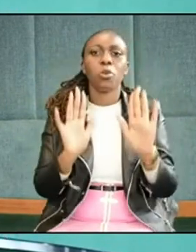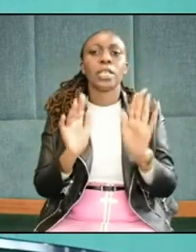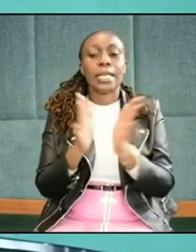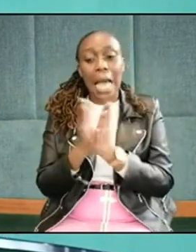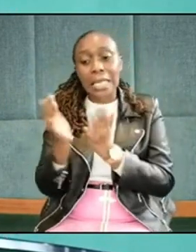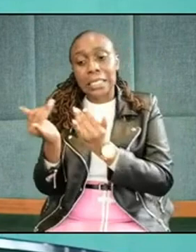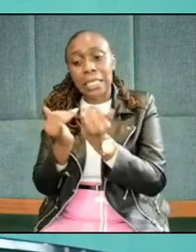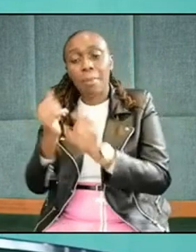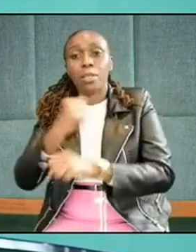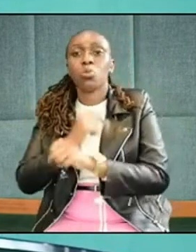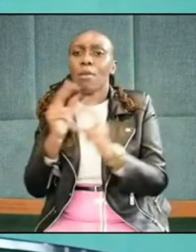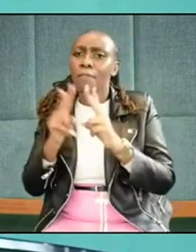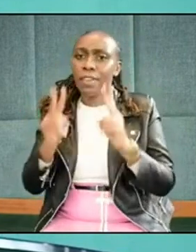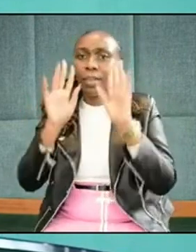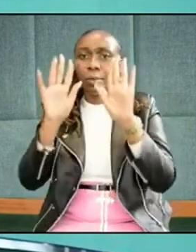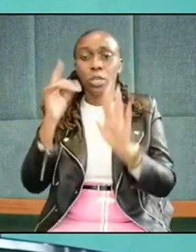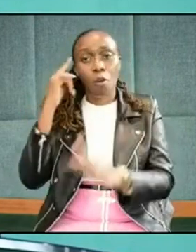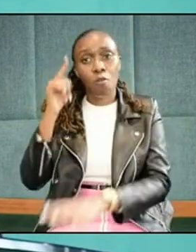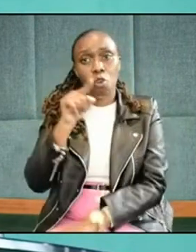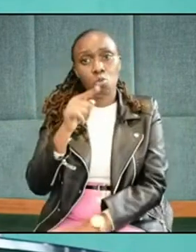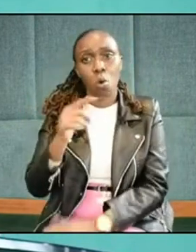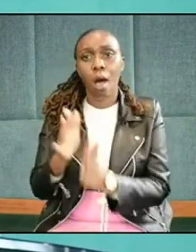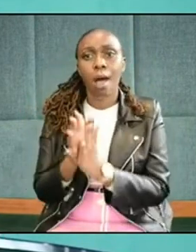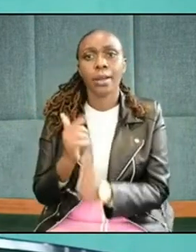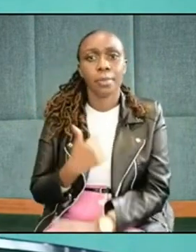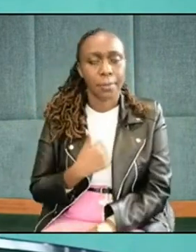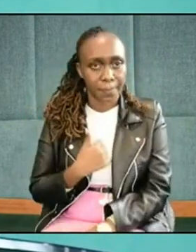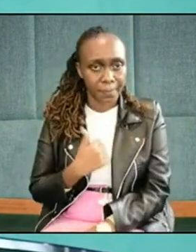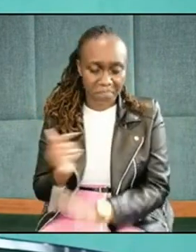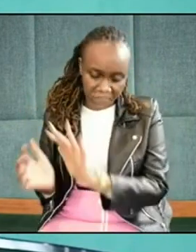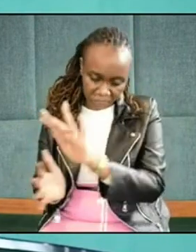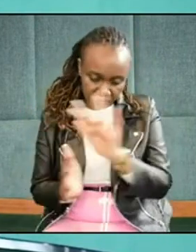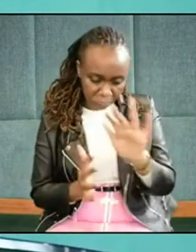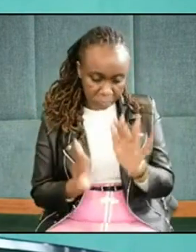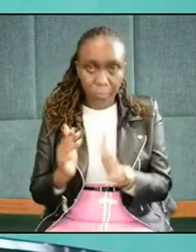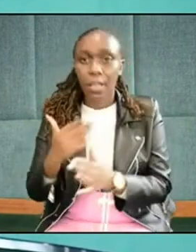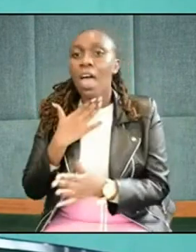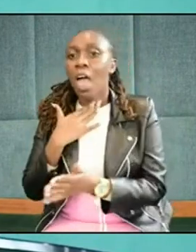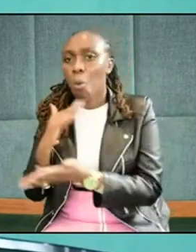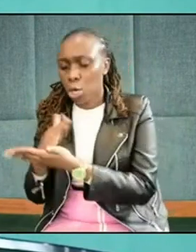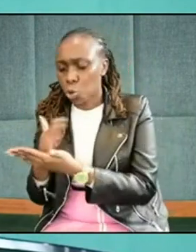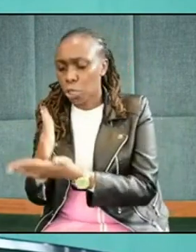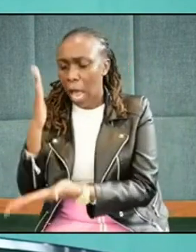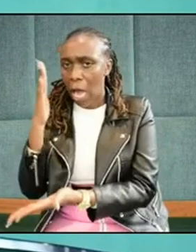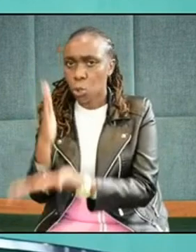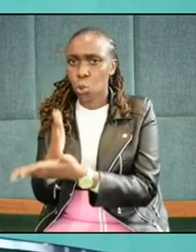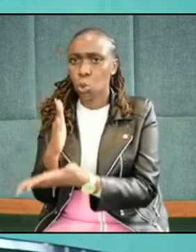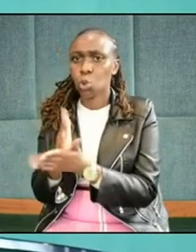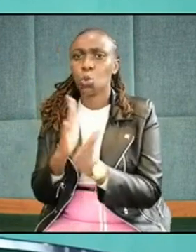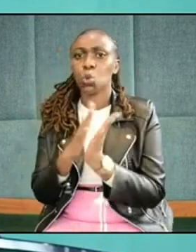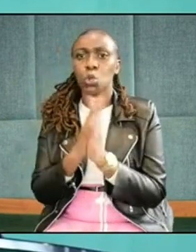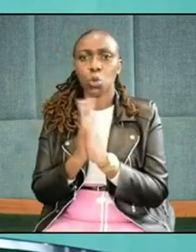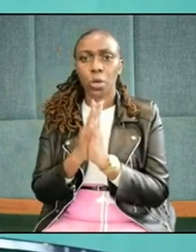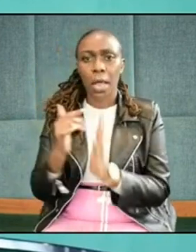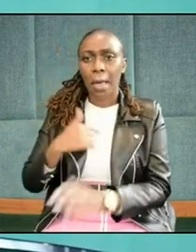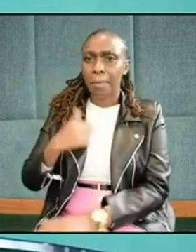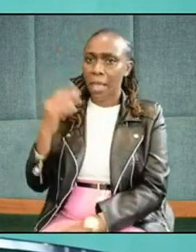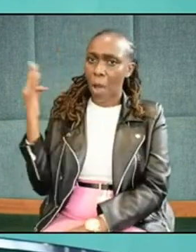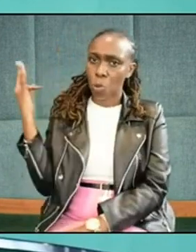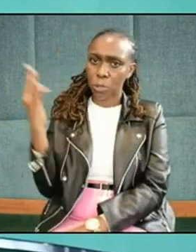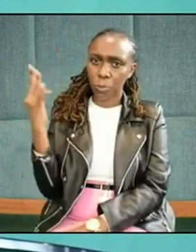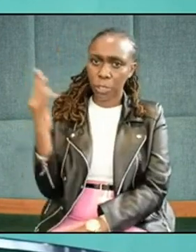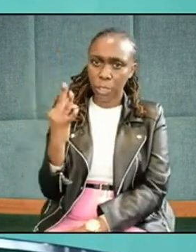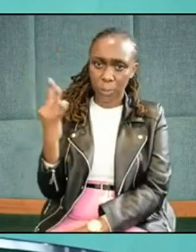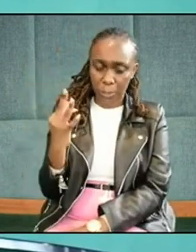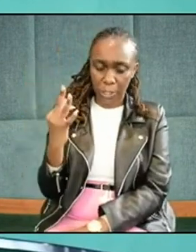me. Let me share with you a story, true story. I was preaching the word in my